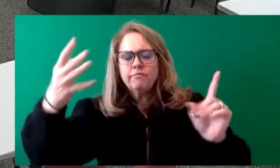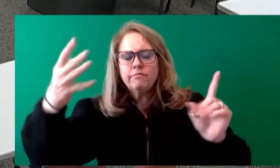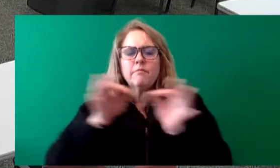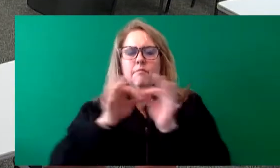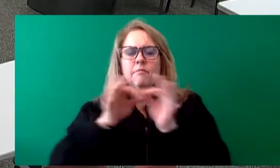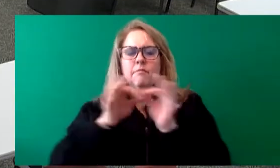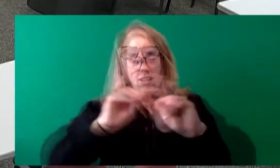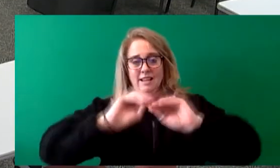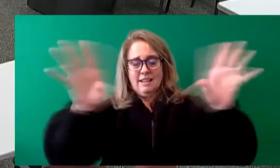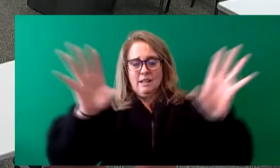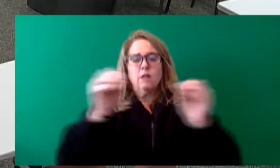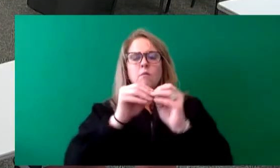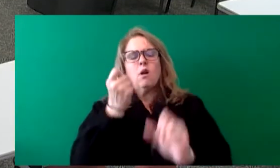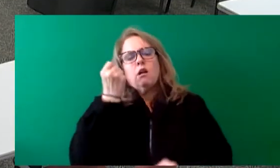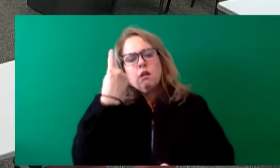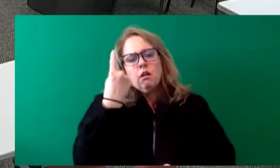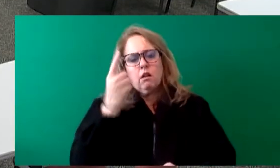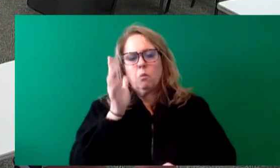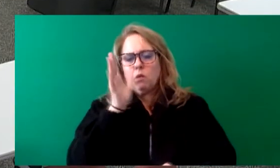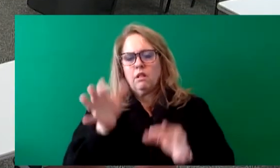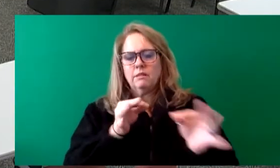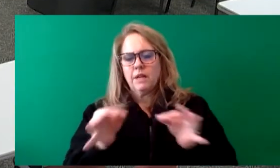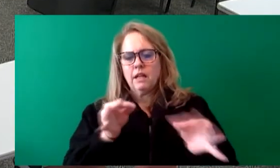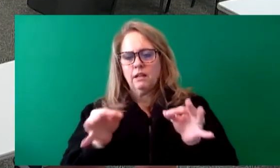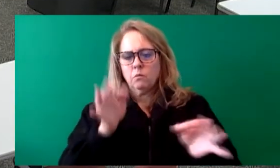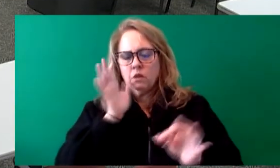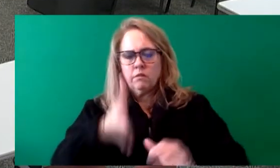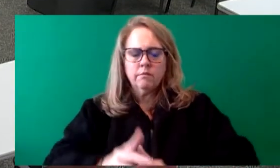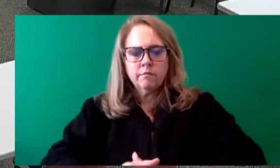for Fadi is